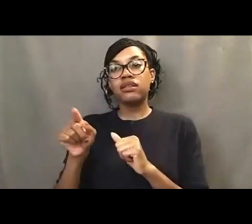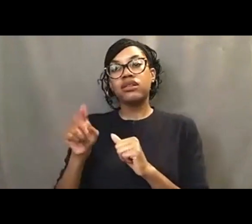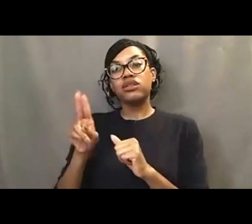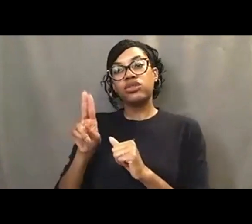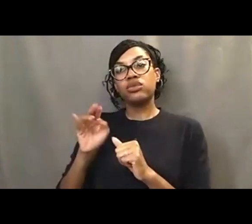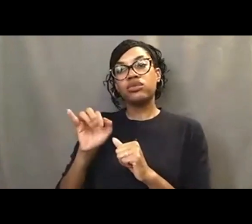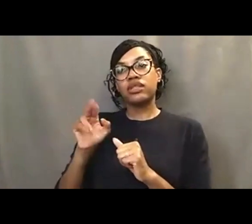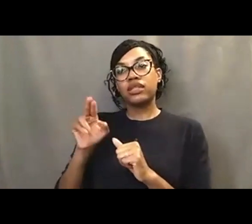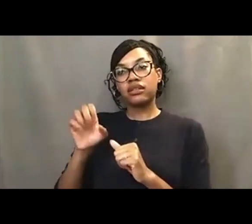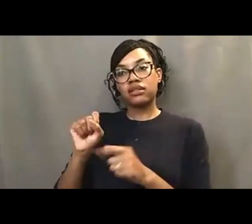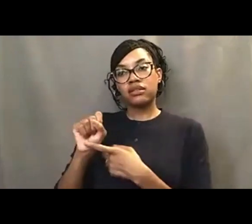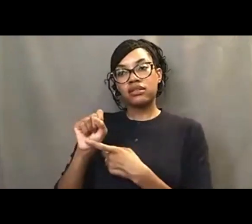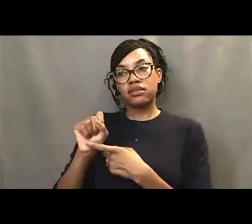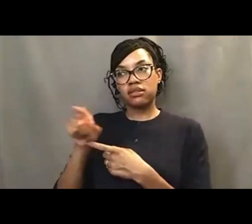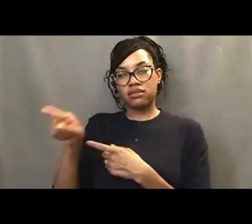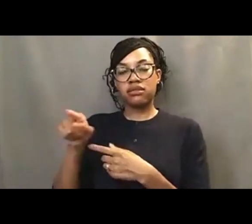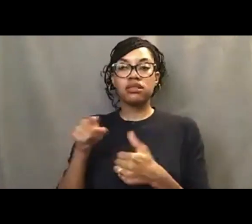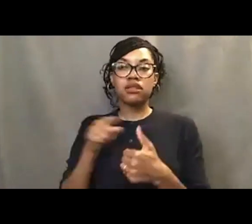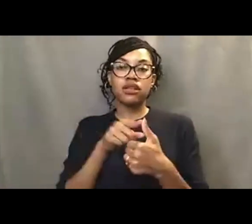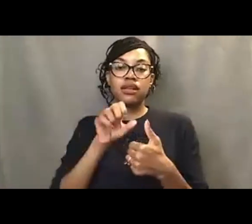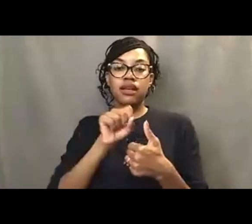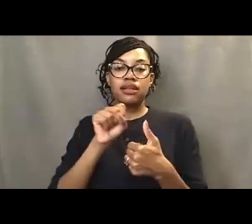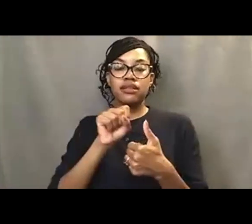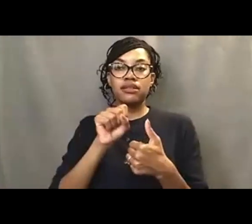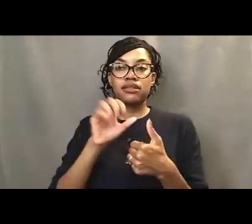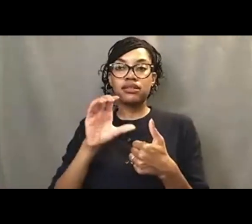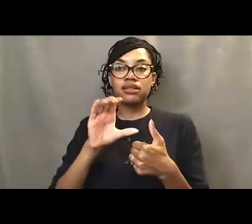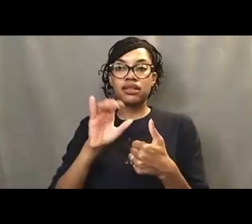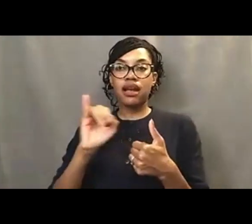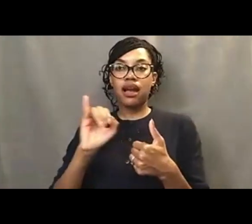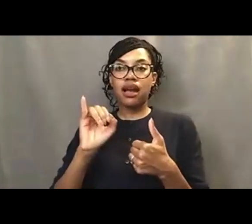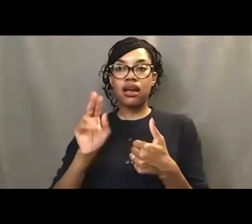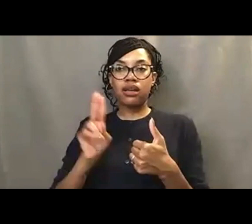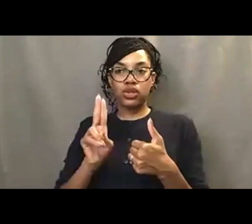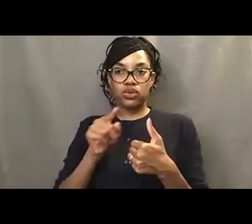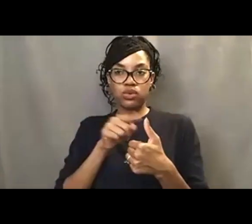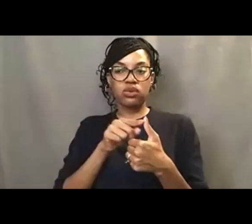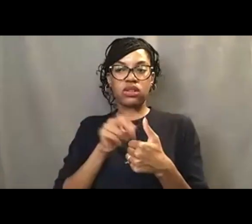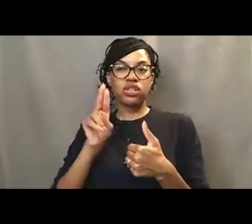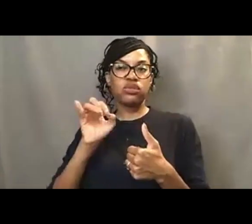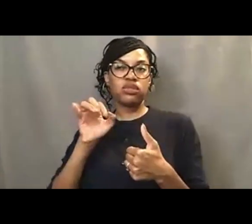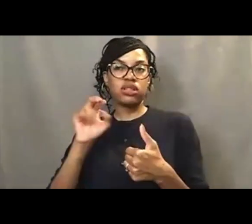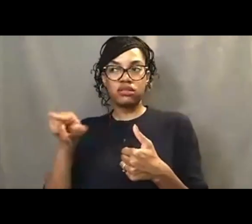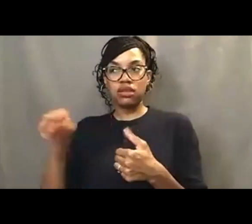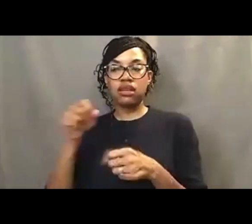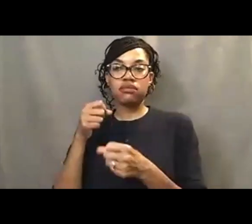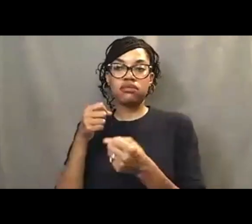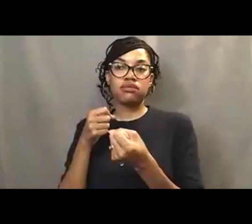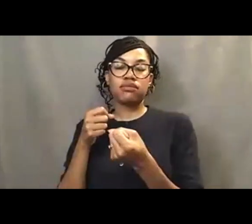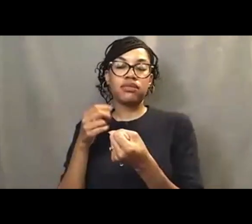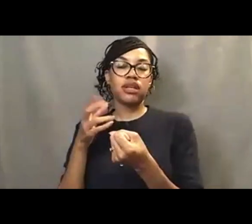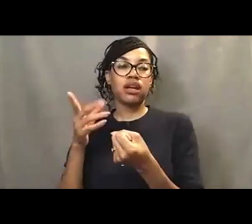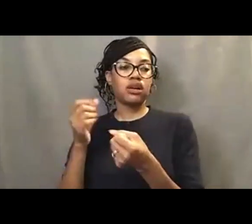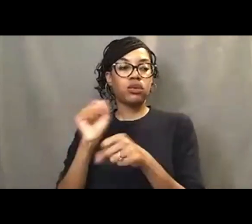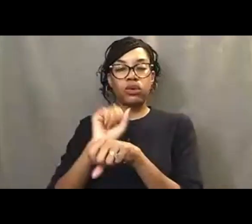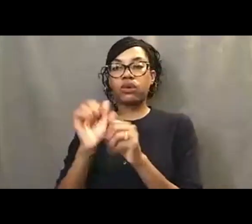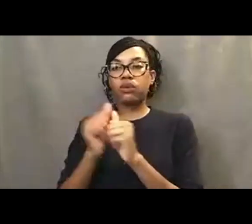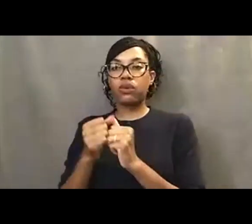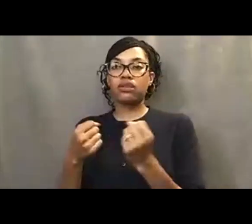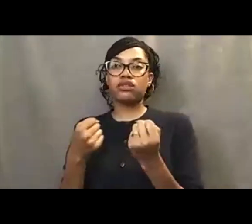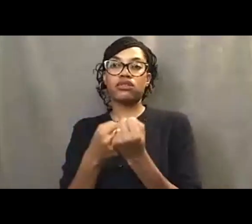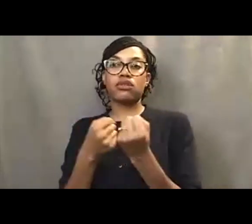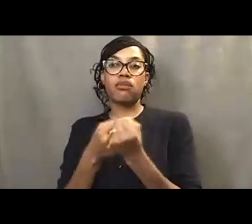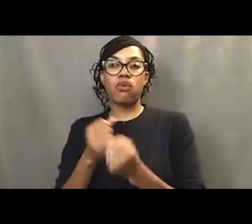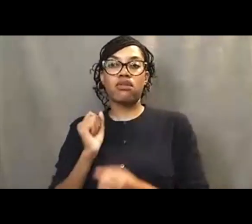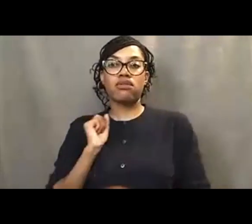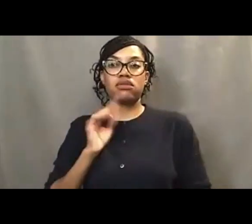schools, SEIU most notably, who represent our support staff, and also some community